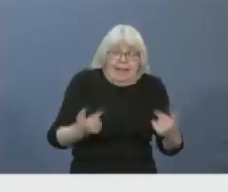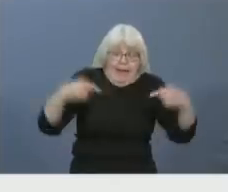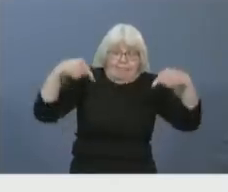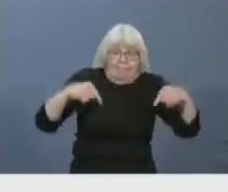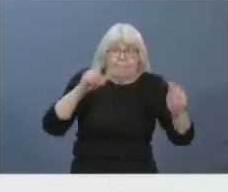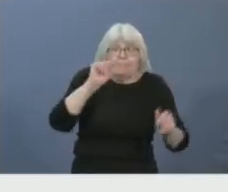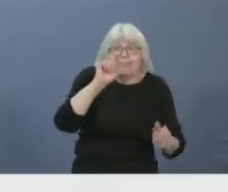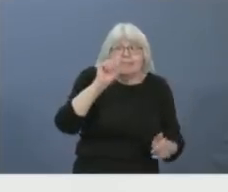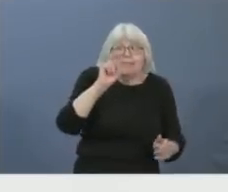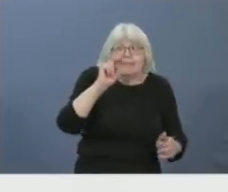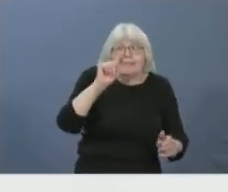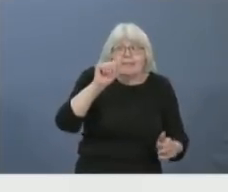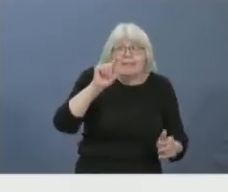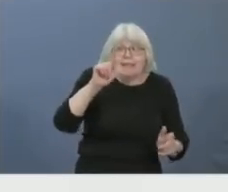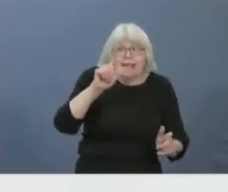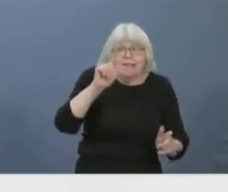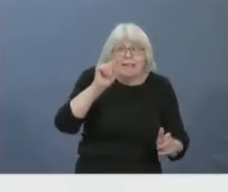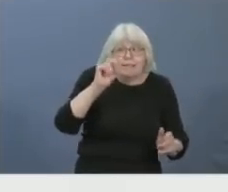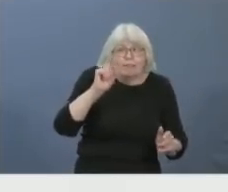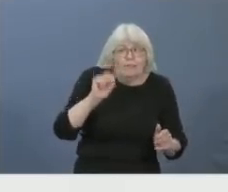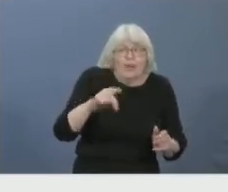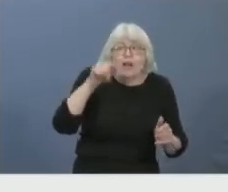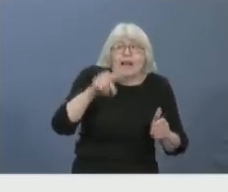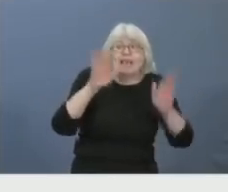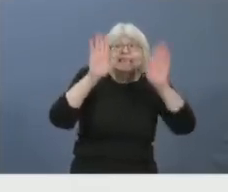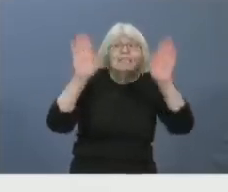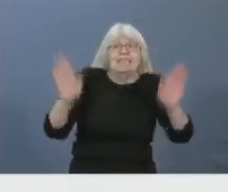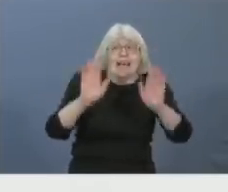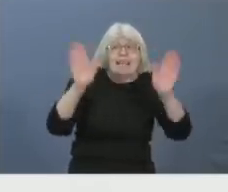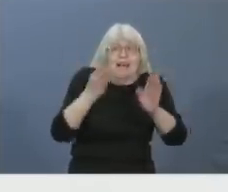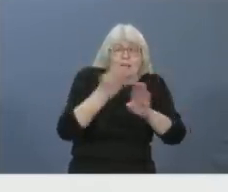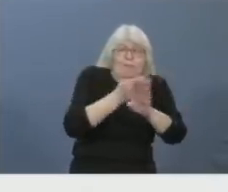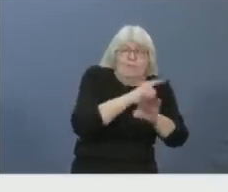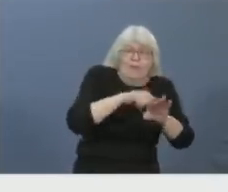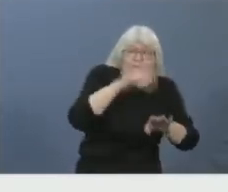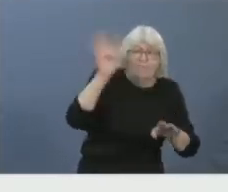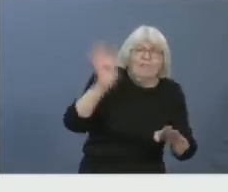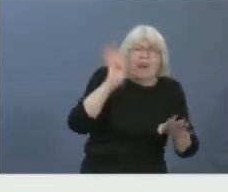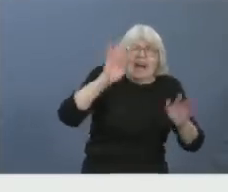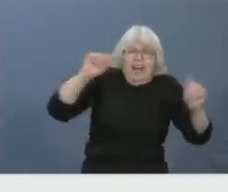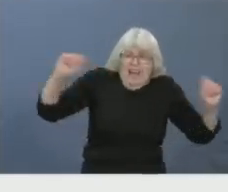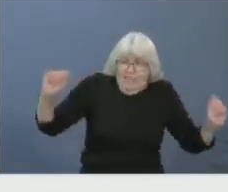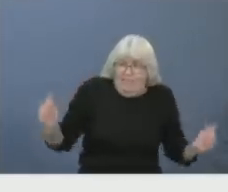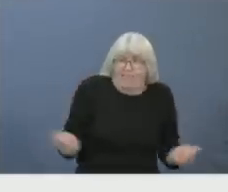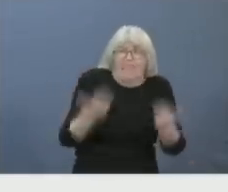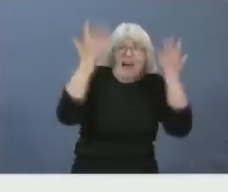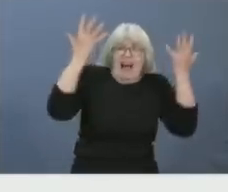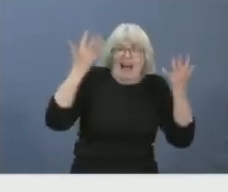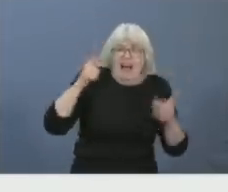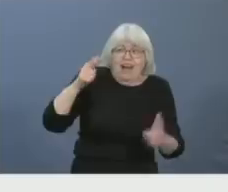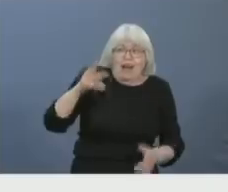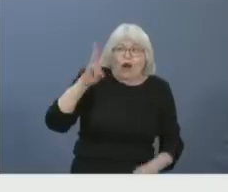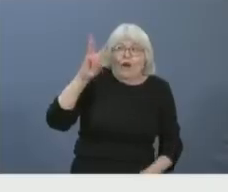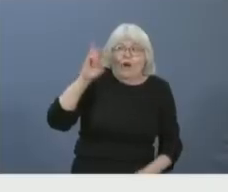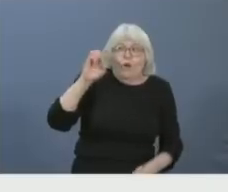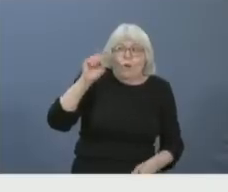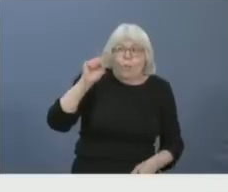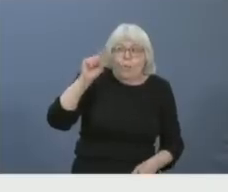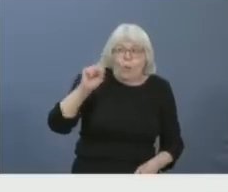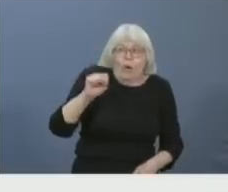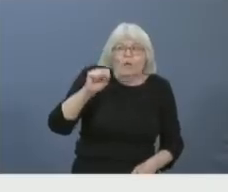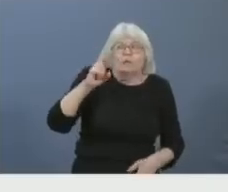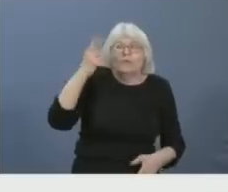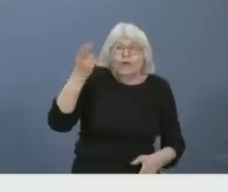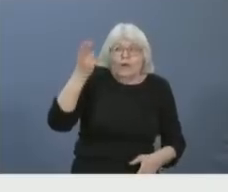4 p.m. on Sunday, our officers began responding to reports of a wildfire originating in the Westwood Hills subdivision in Upper Tantallon.